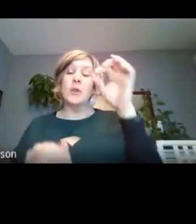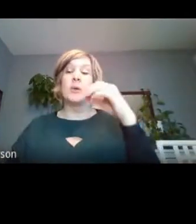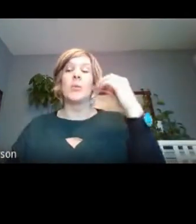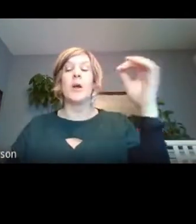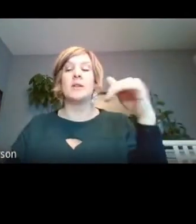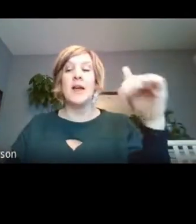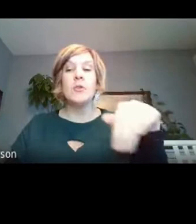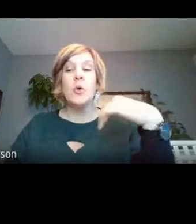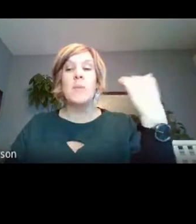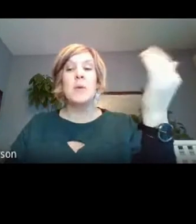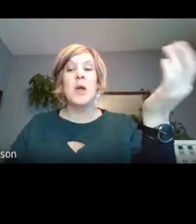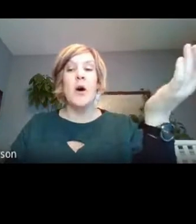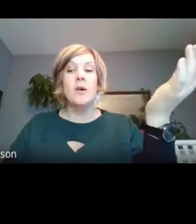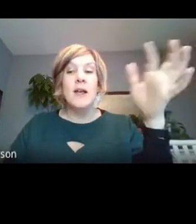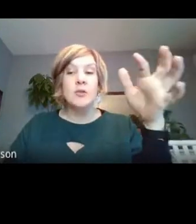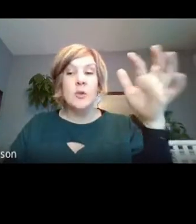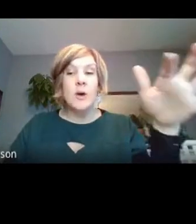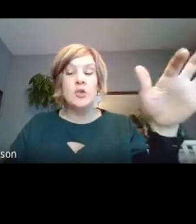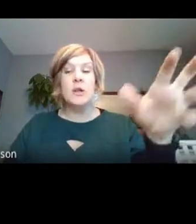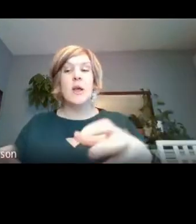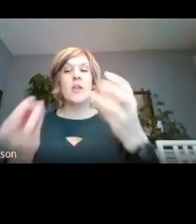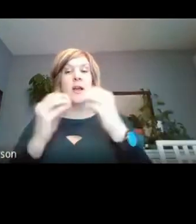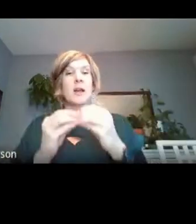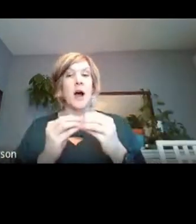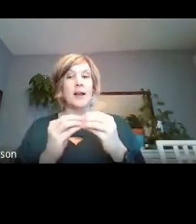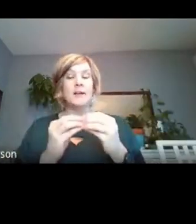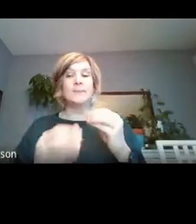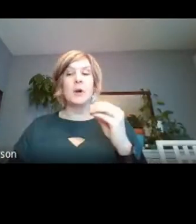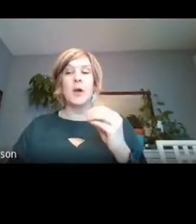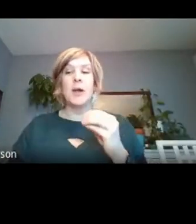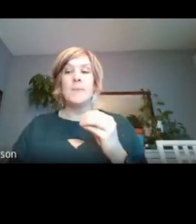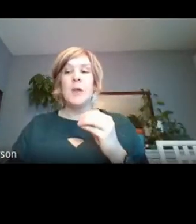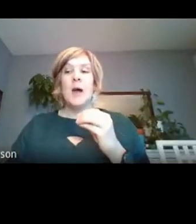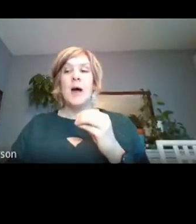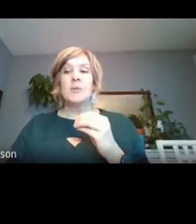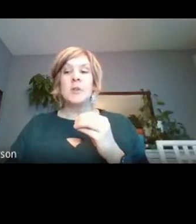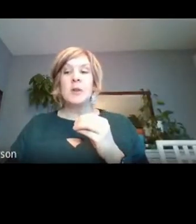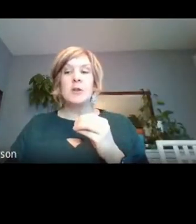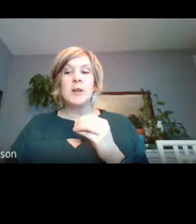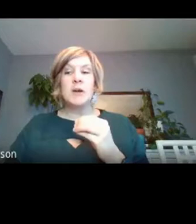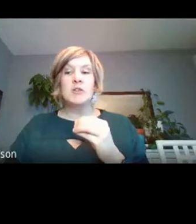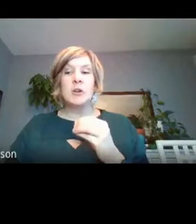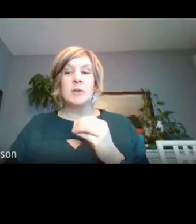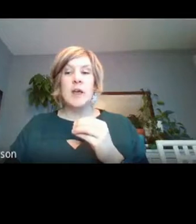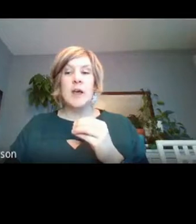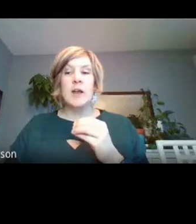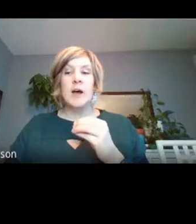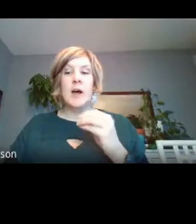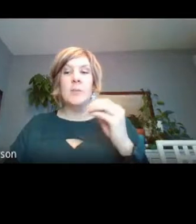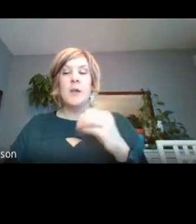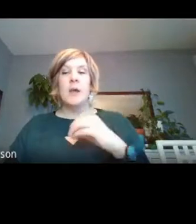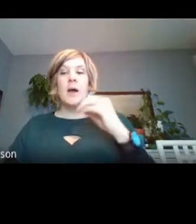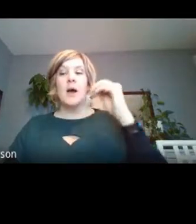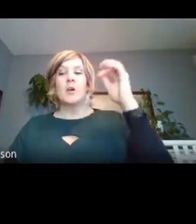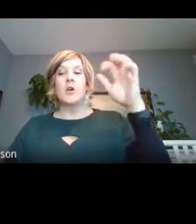i'm not really ready to answer or maybe i've already answered the question then i can hide it okay um similarly my students can